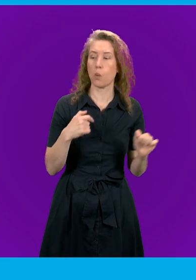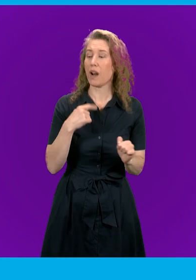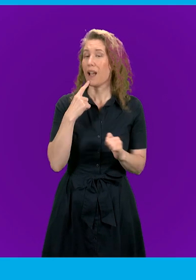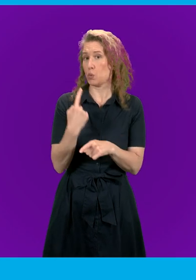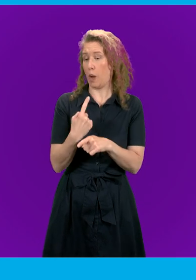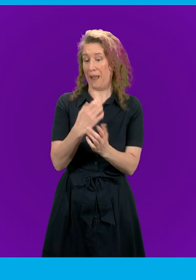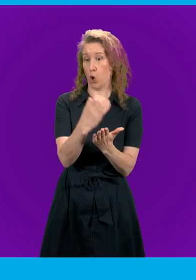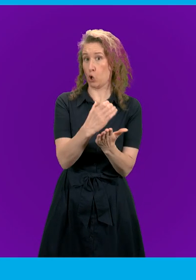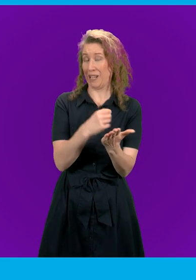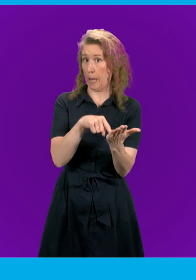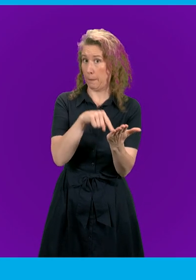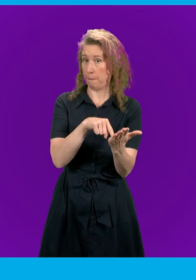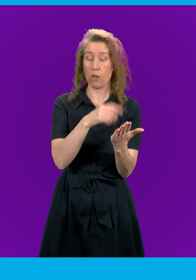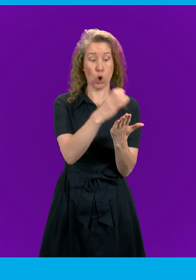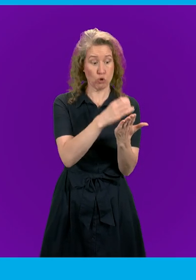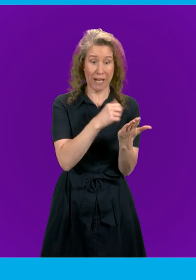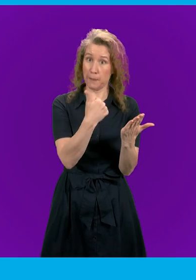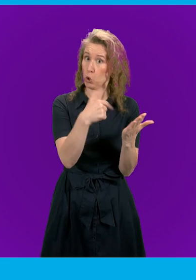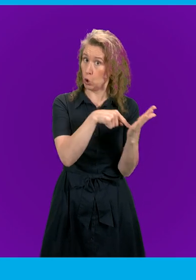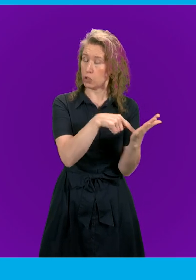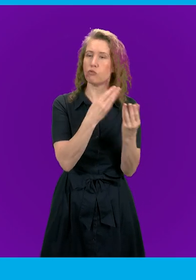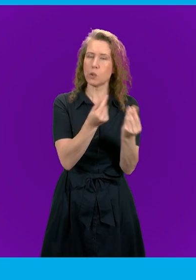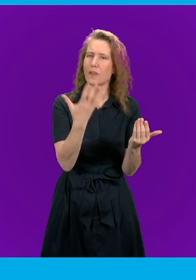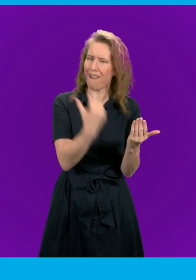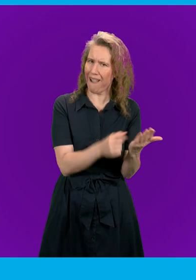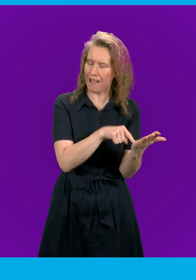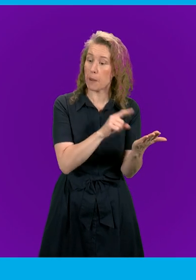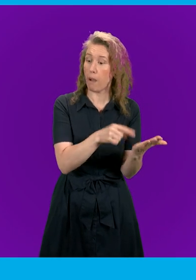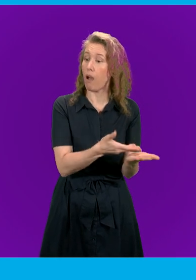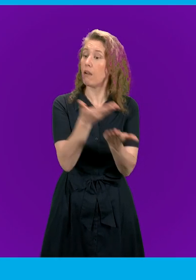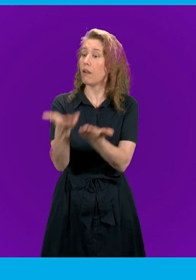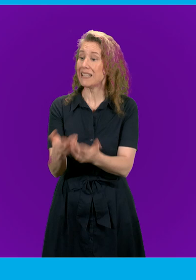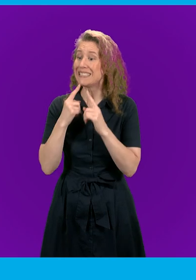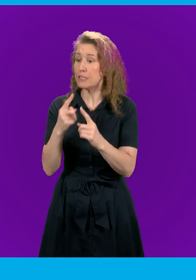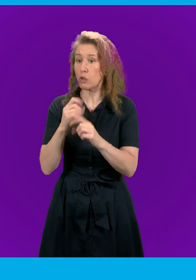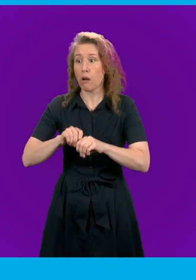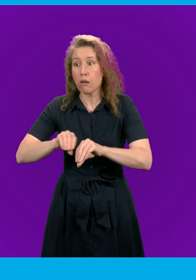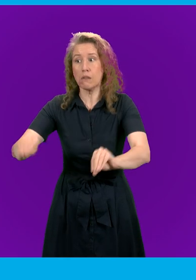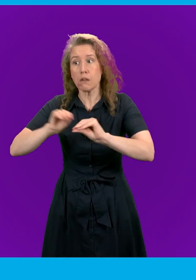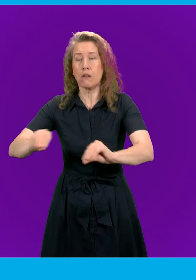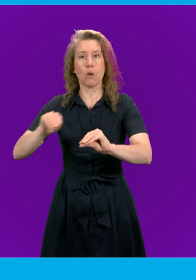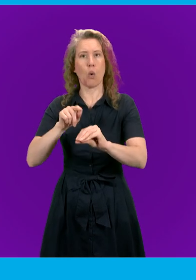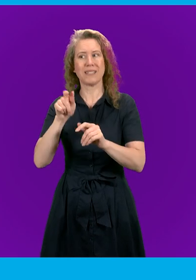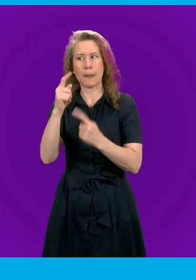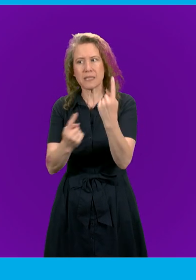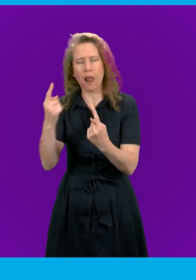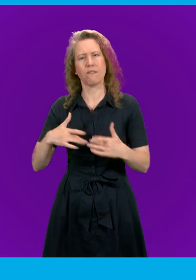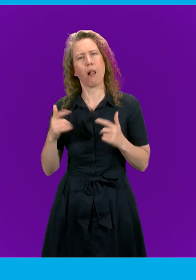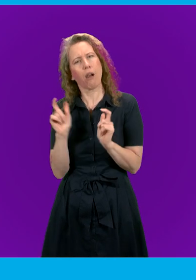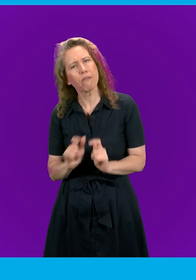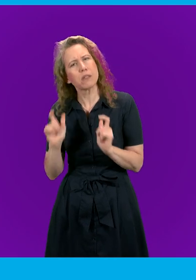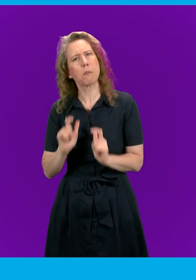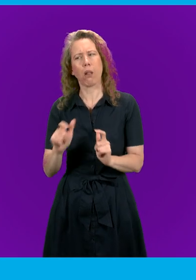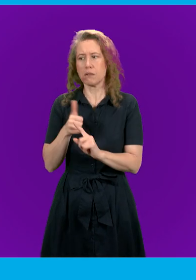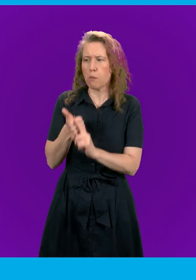when I was talking about the curriculum is good, I think the resources are there, but whether teachers get that support or feel comfortable, like, talking